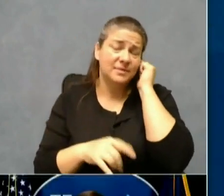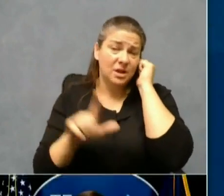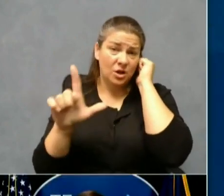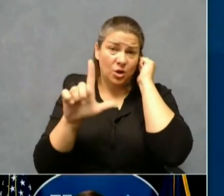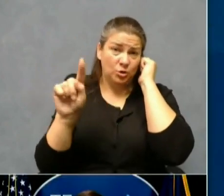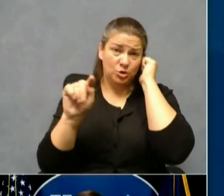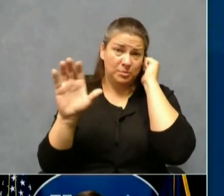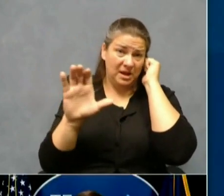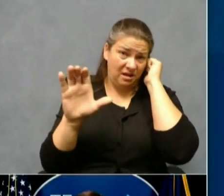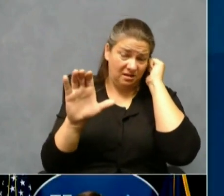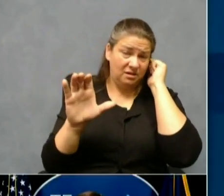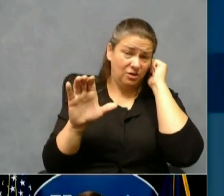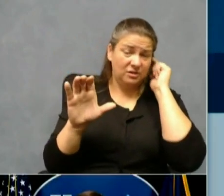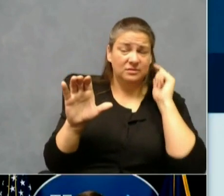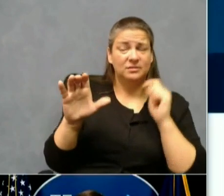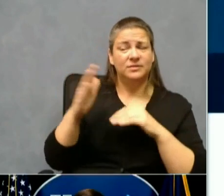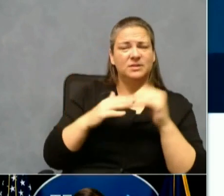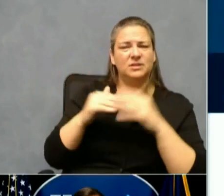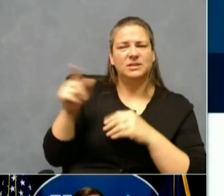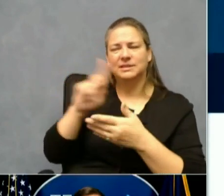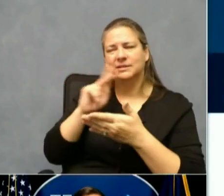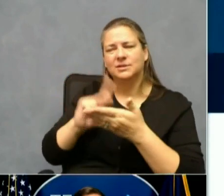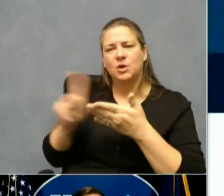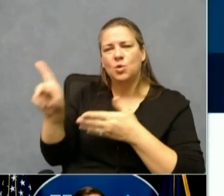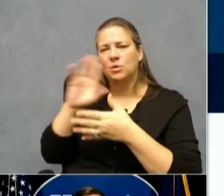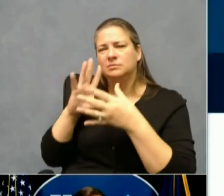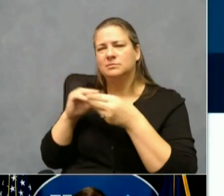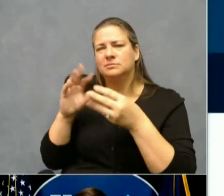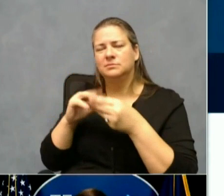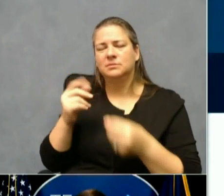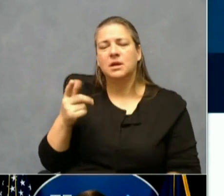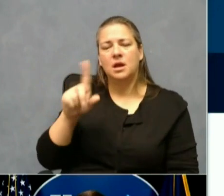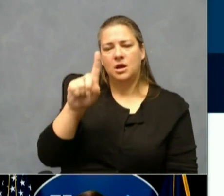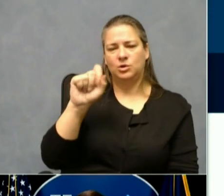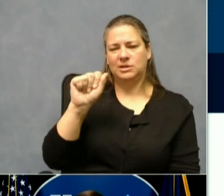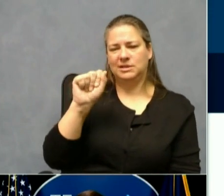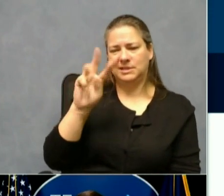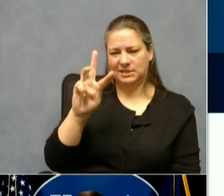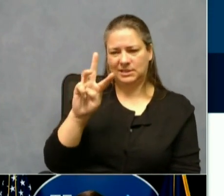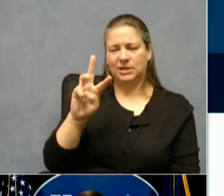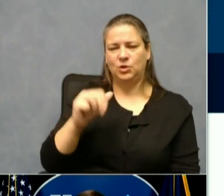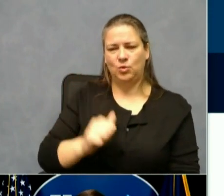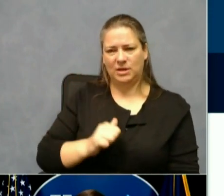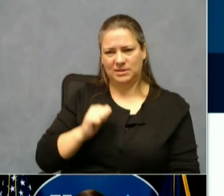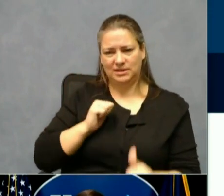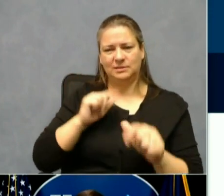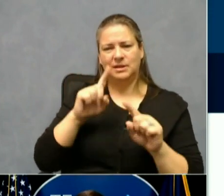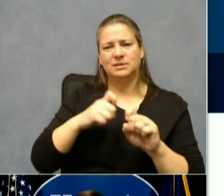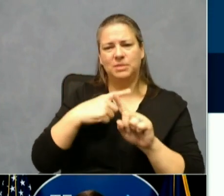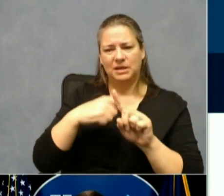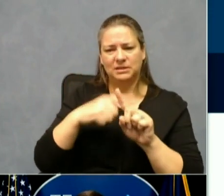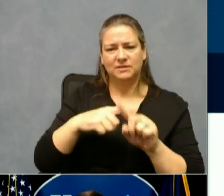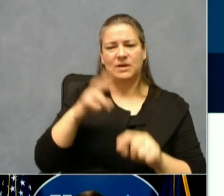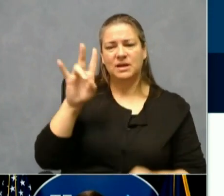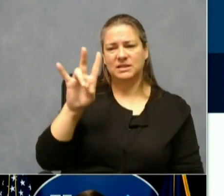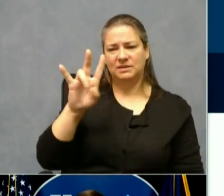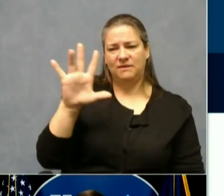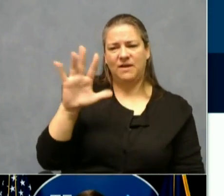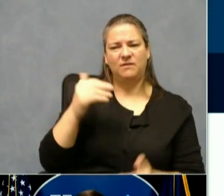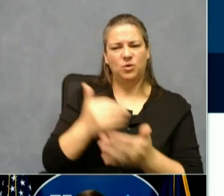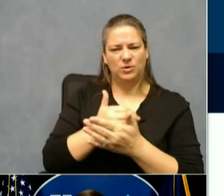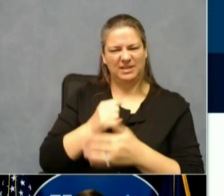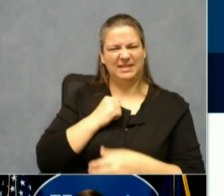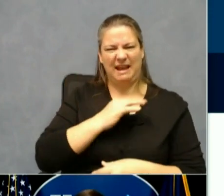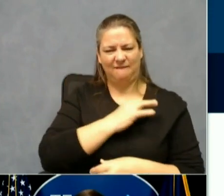Secretary will talk about. Today's update: 116 additional residents testing positive, 75 new staff,